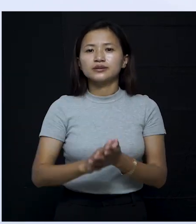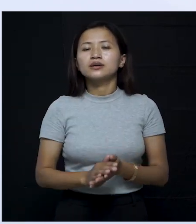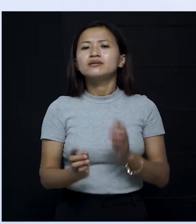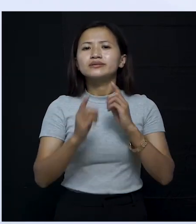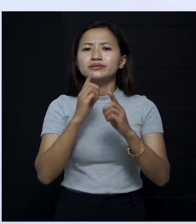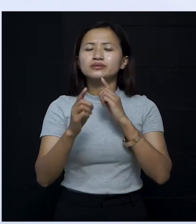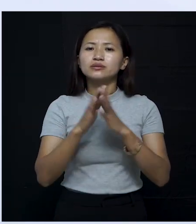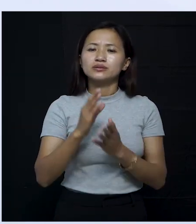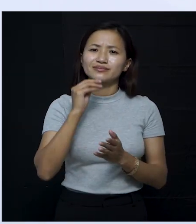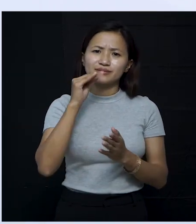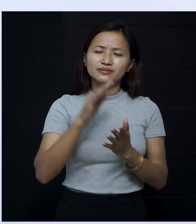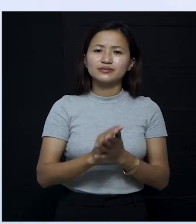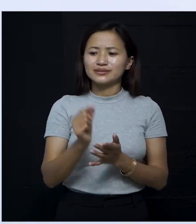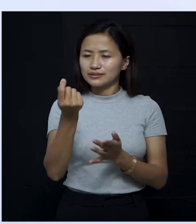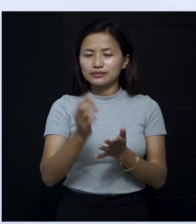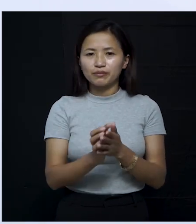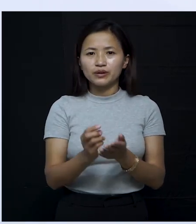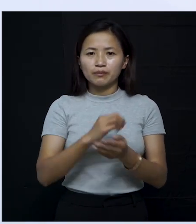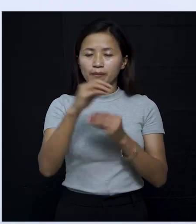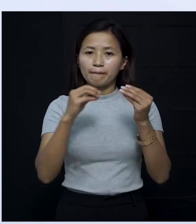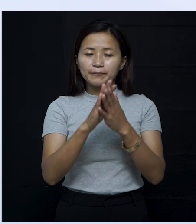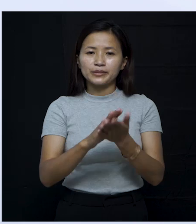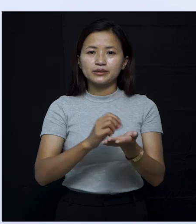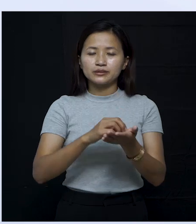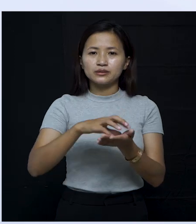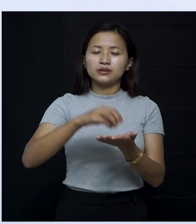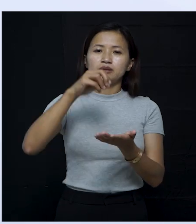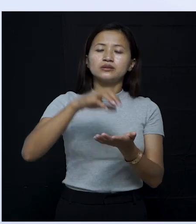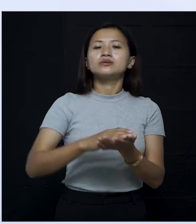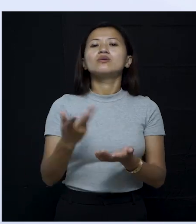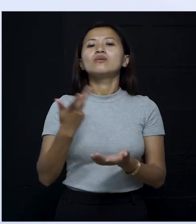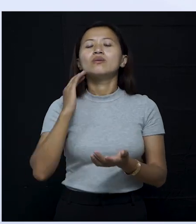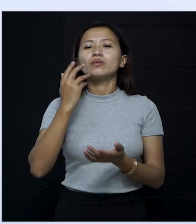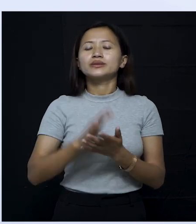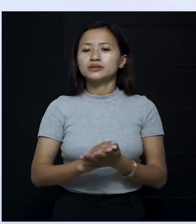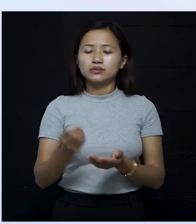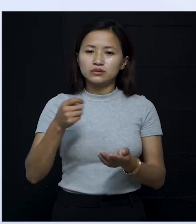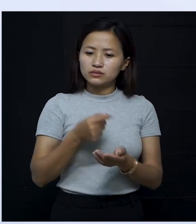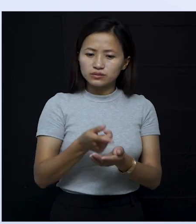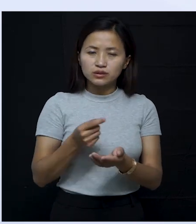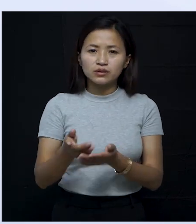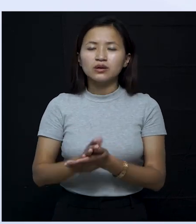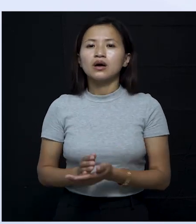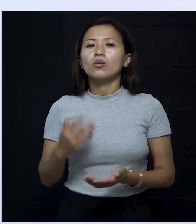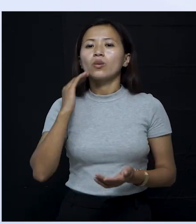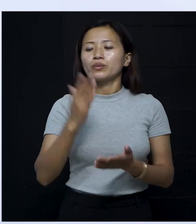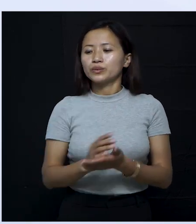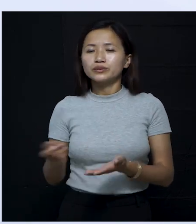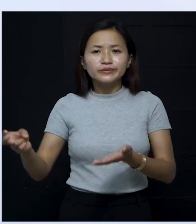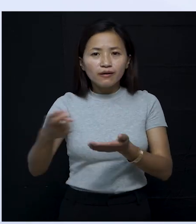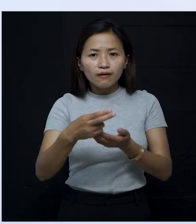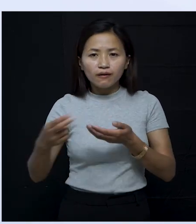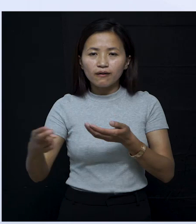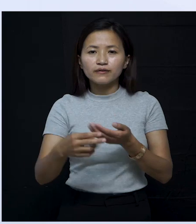explain a little bit about the rice, okay, like when is it sown, or when is it supposed to be harvested. We all know